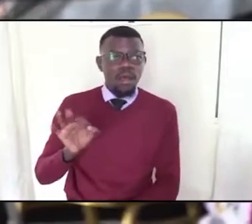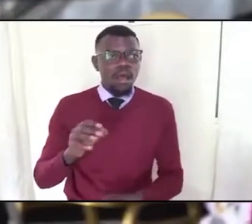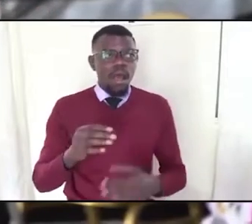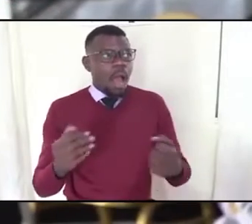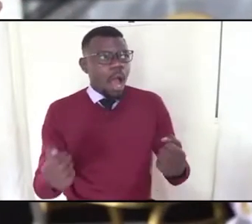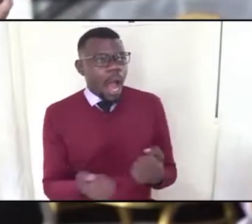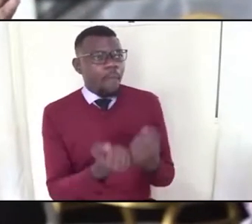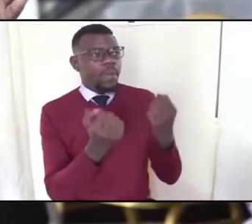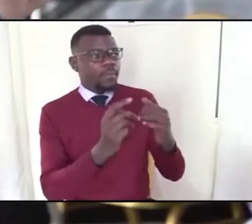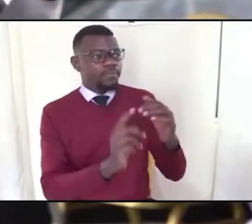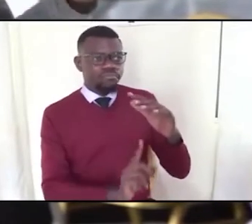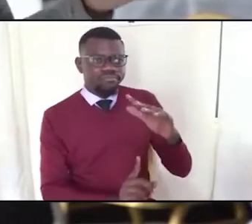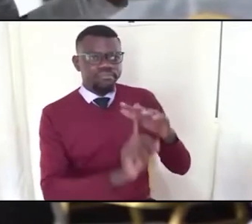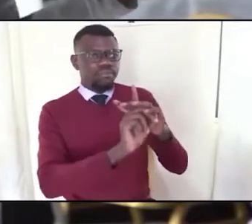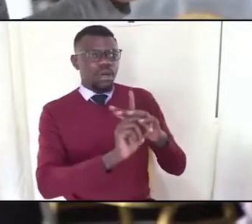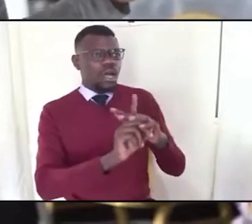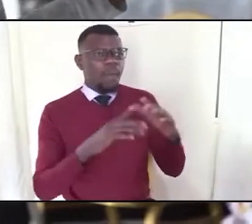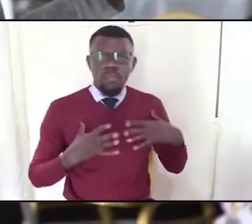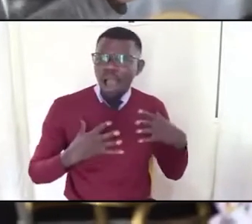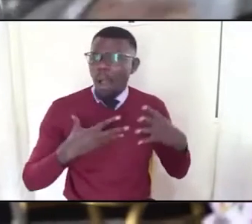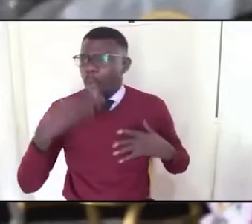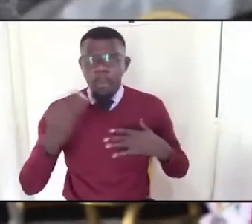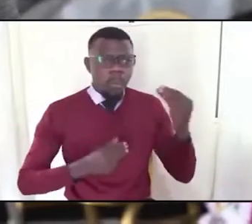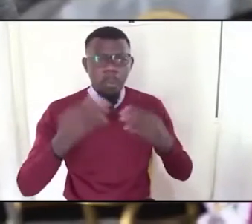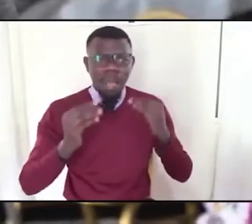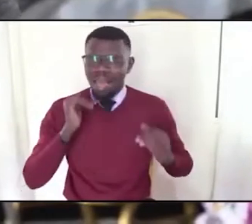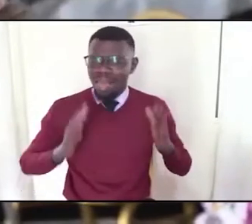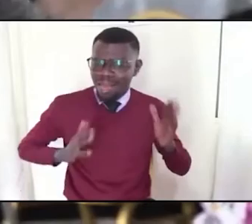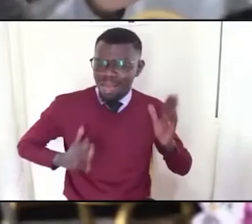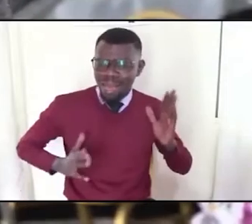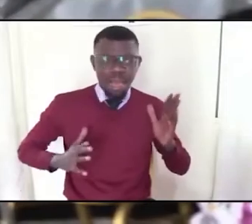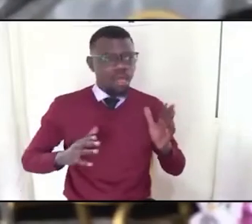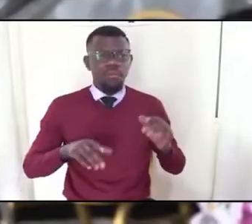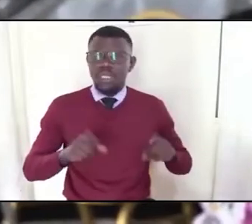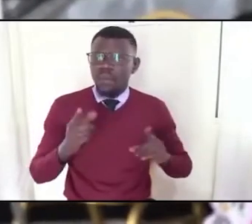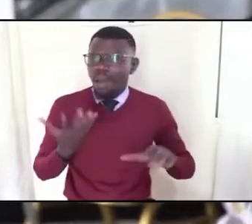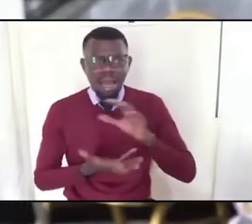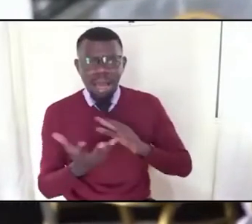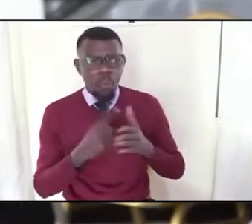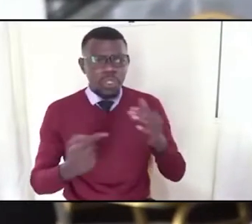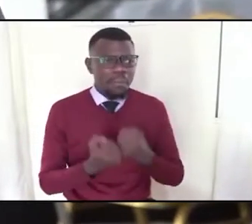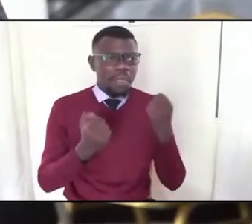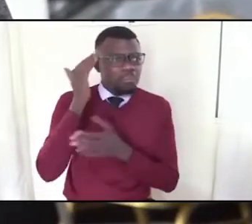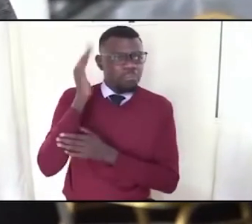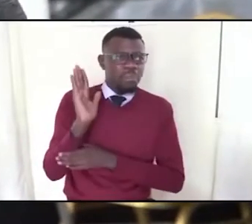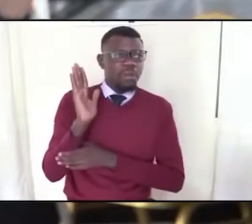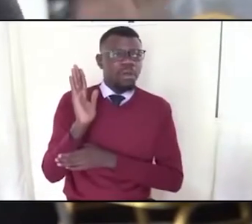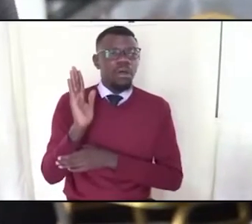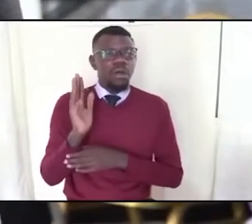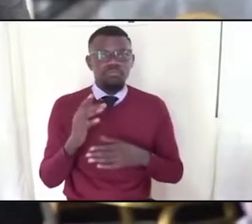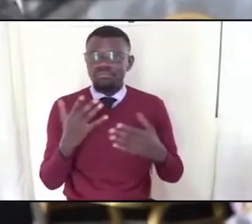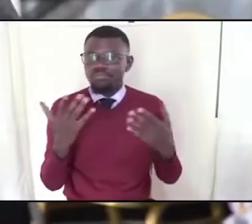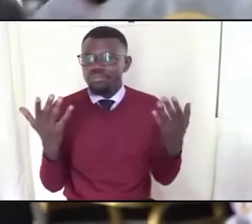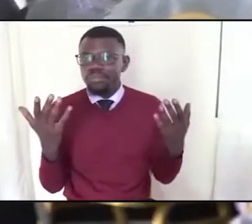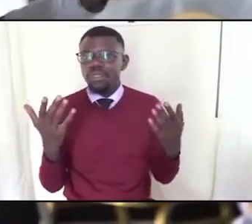something happened, and everyone was running around. She got confused. What is it? And before